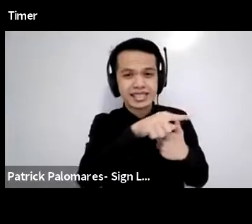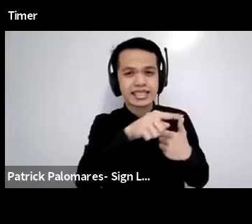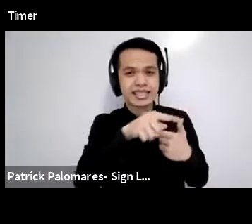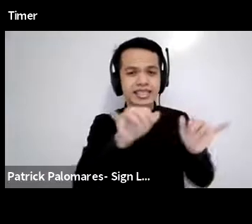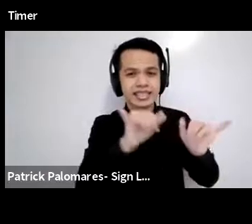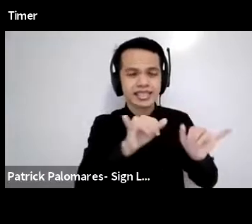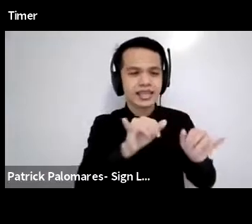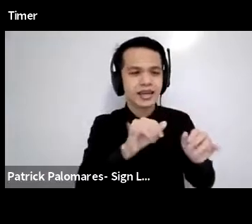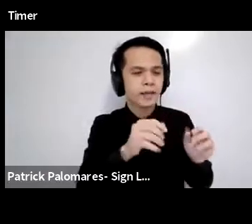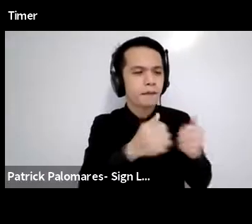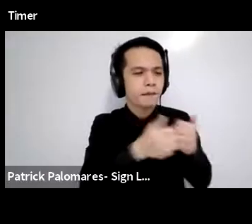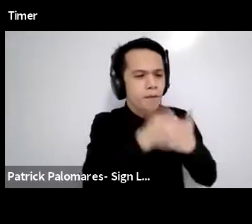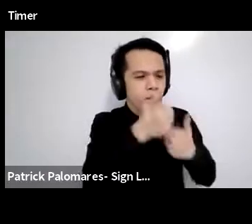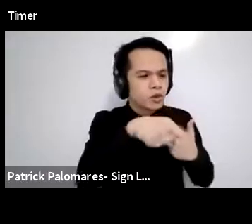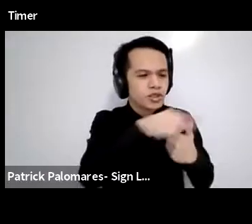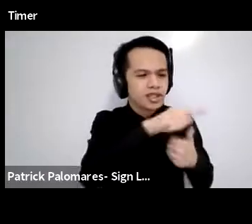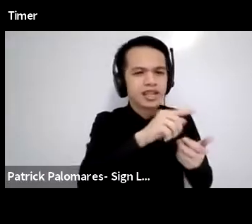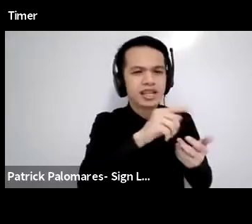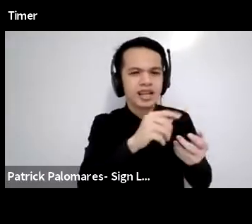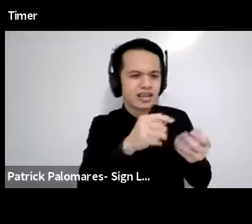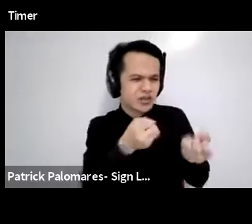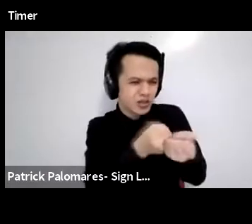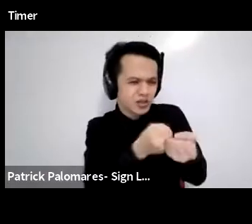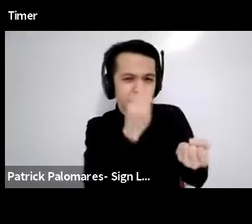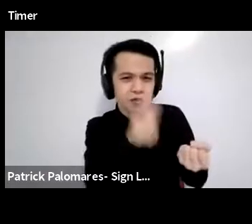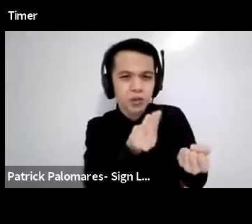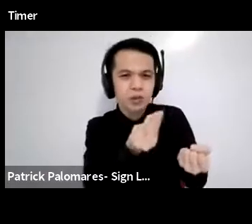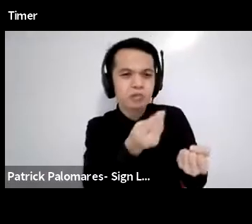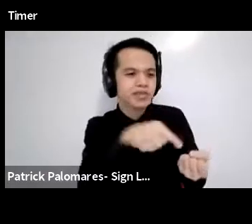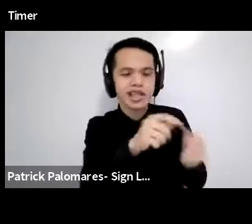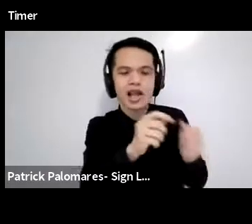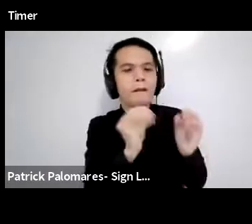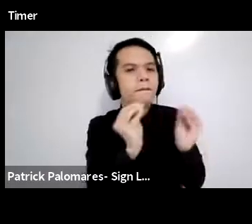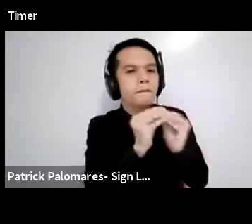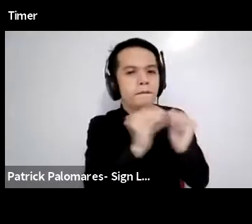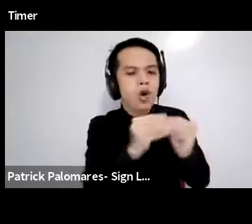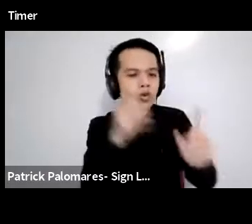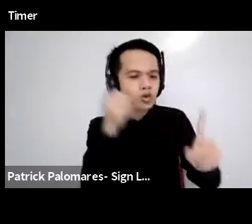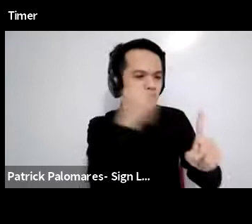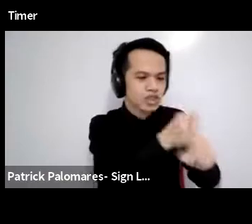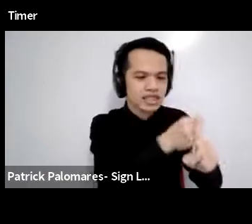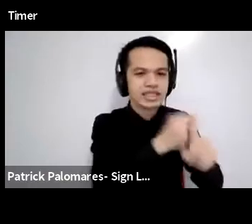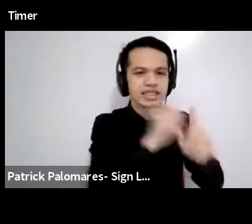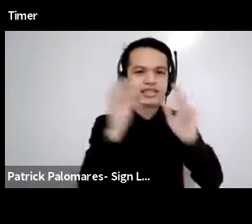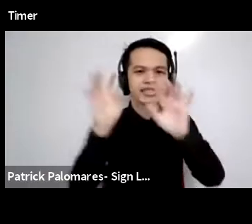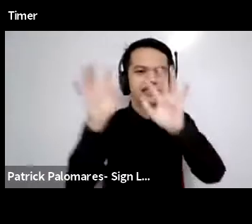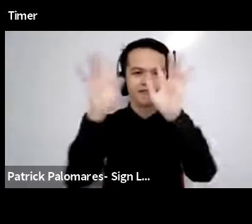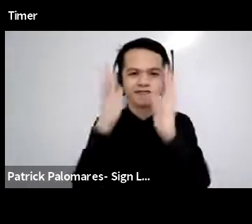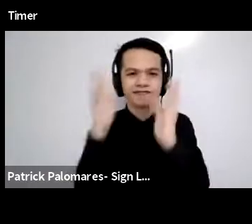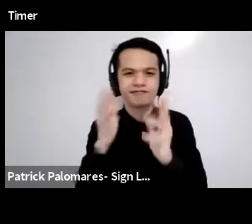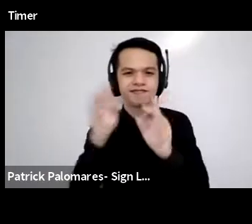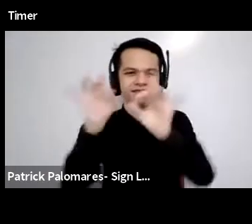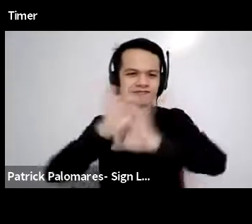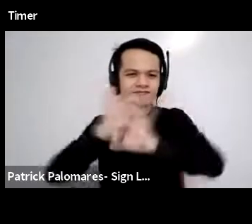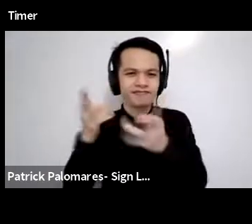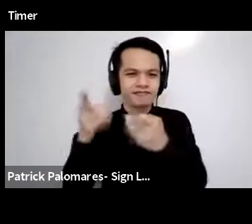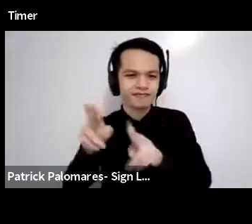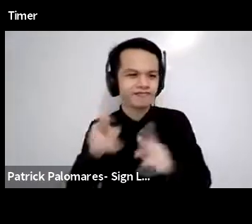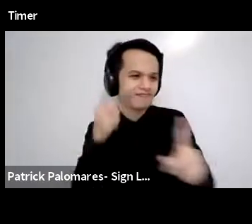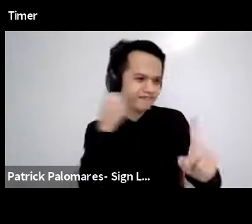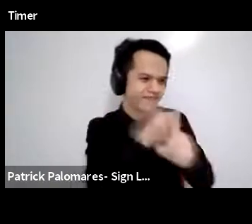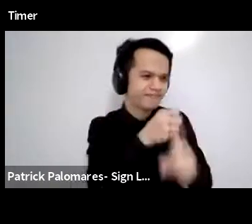adaptive capacity are the ones who suffer most from the combined impacts of climate change and COVID. So just to paint a quick